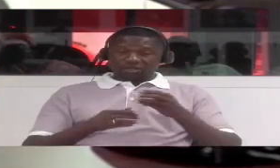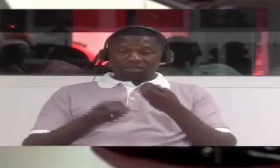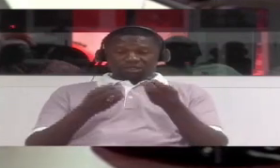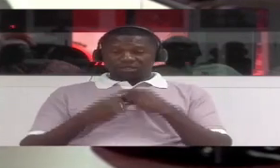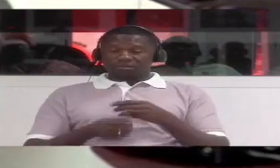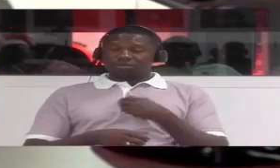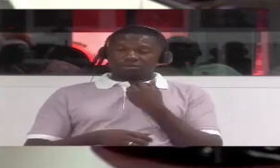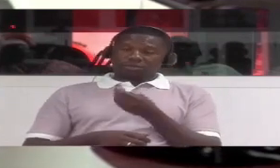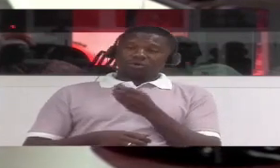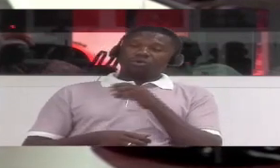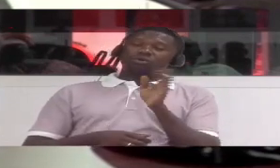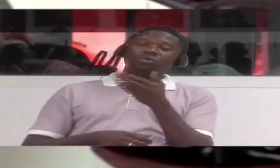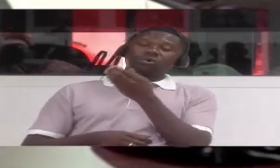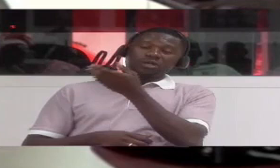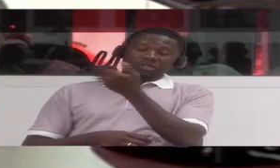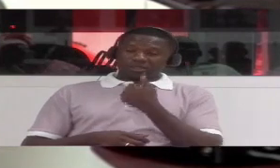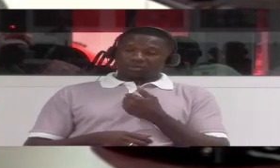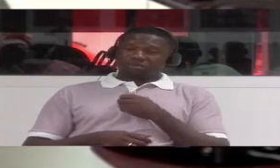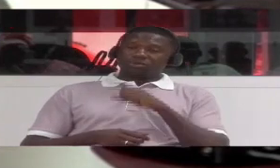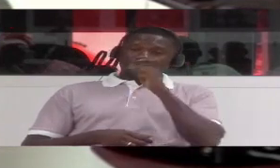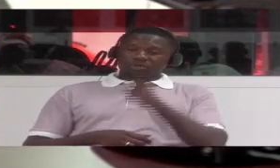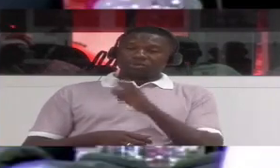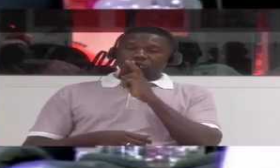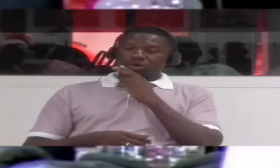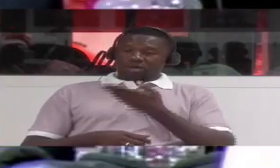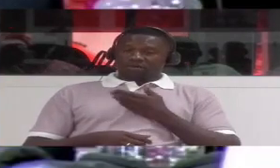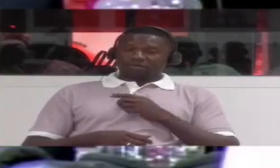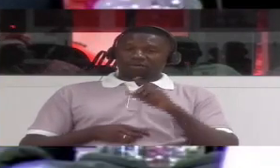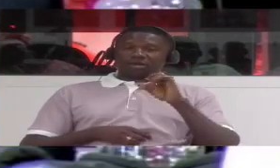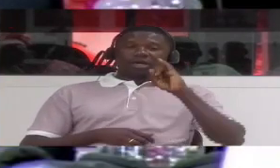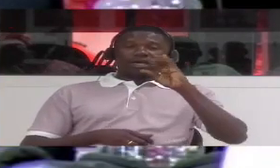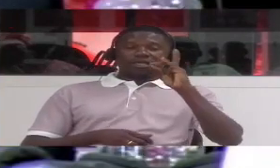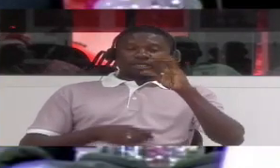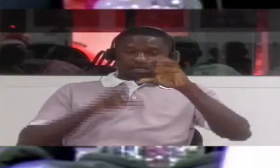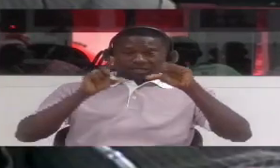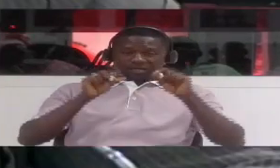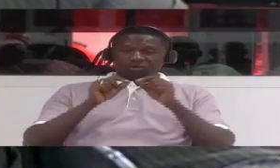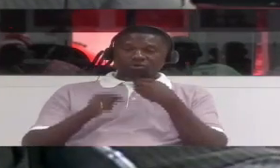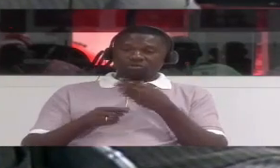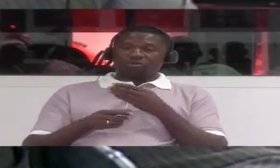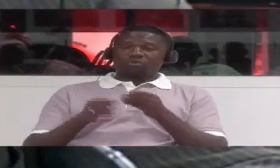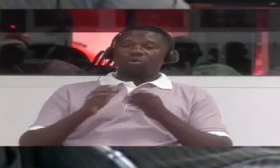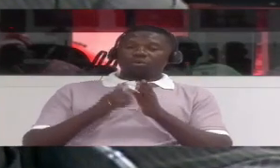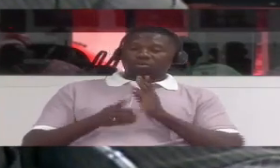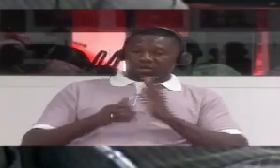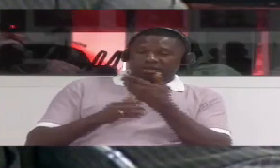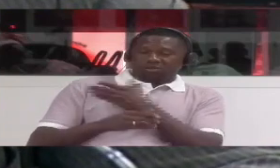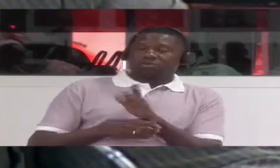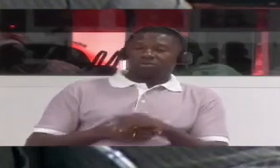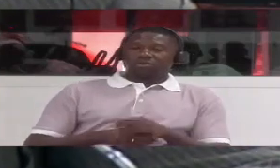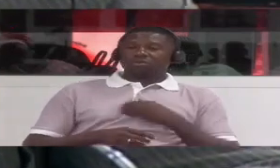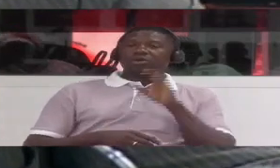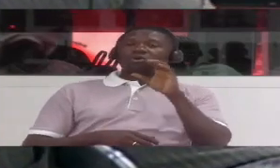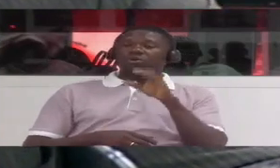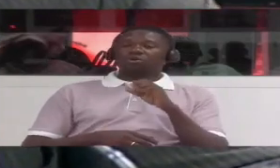somebody who with an ID card, who will come to bail you." I called Abdul Salam, when I didn't get him, I called